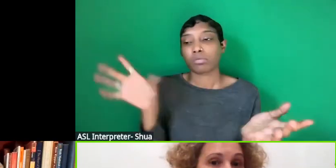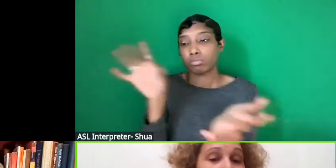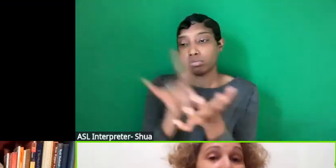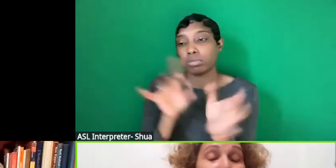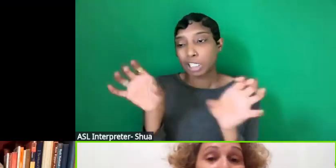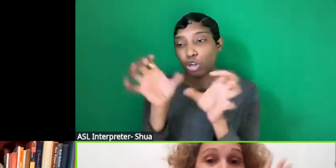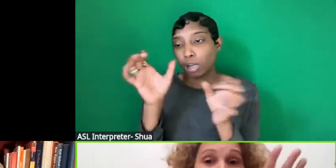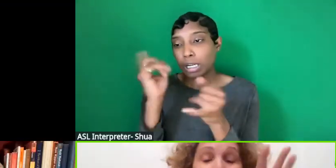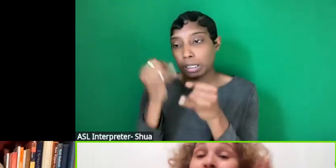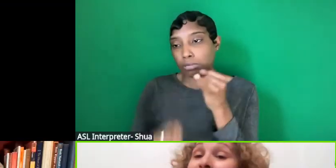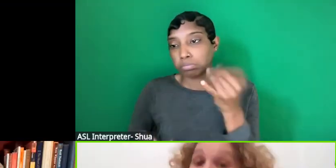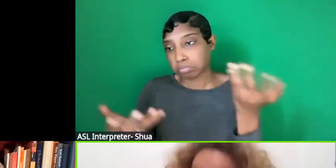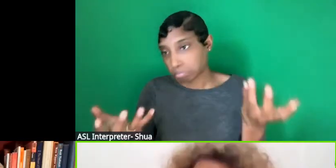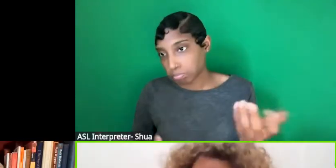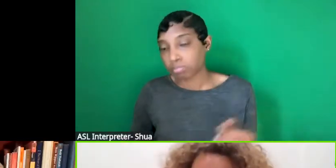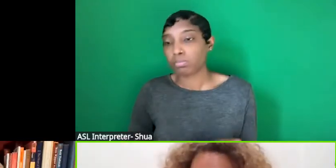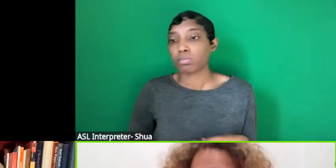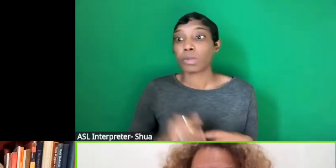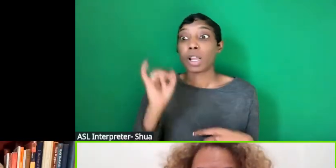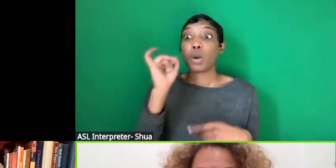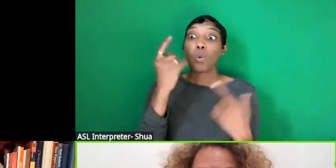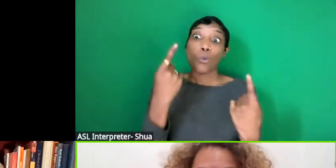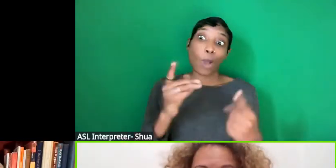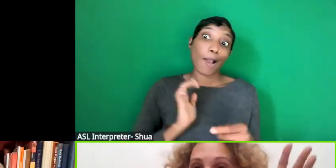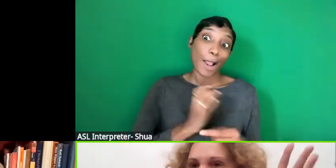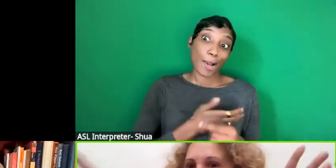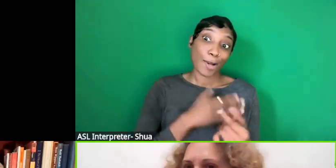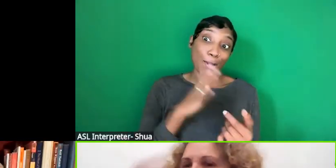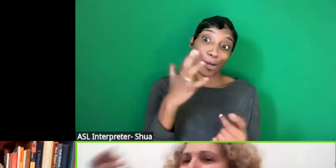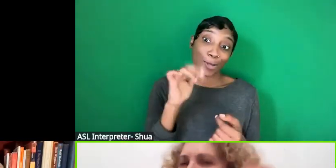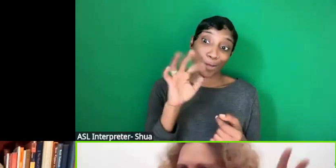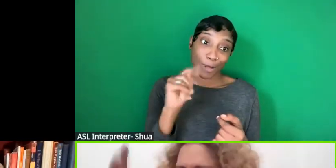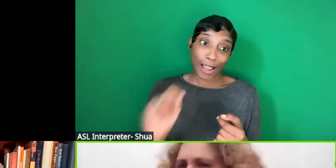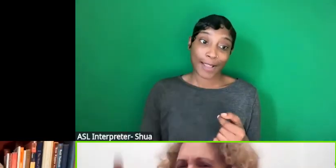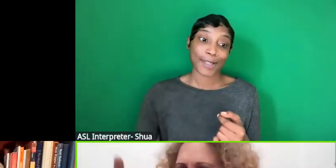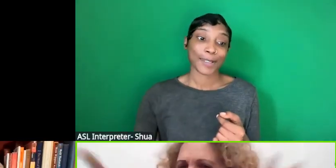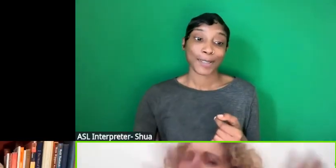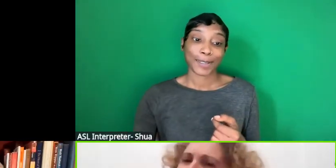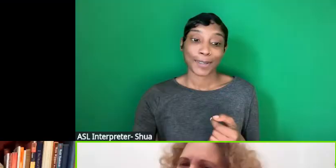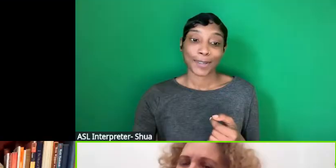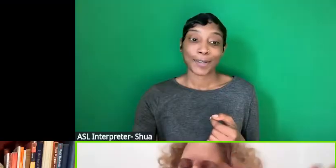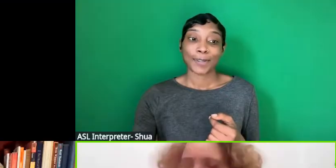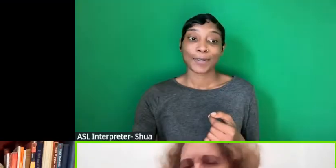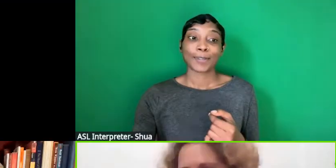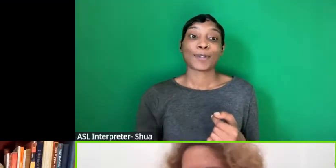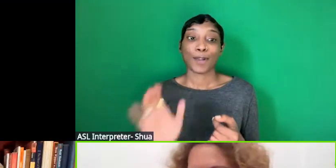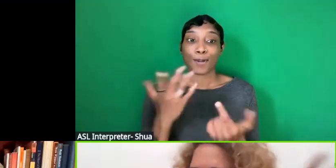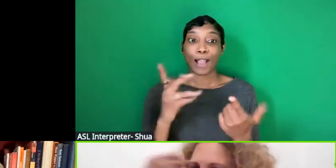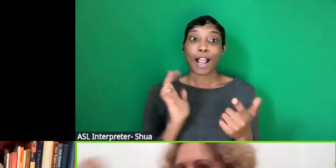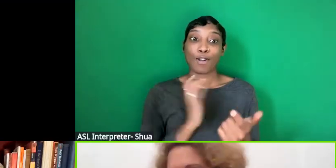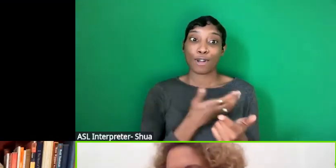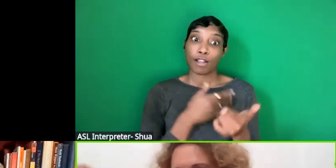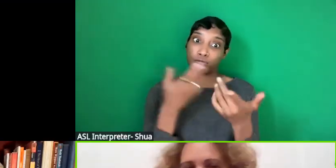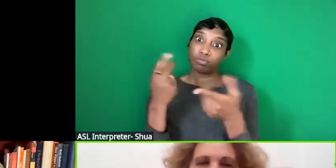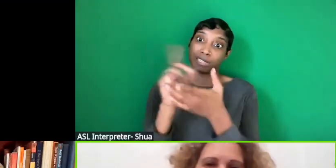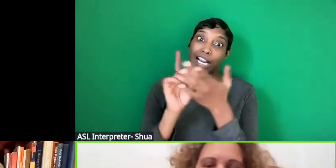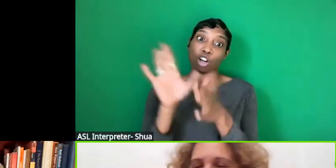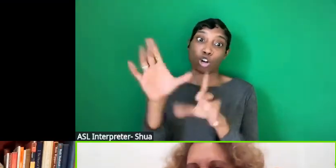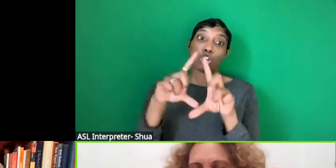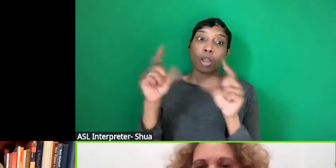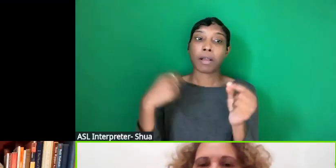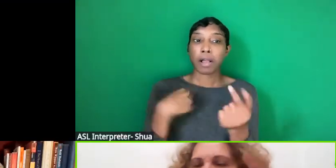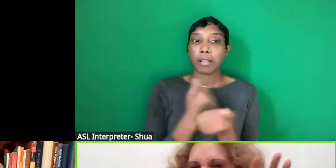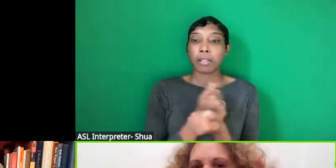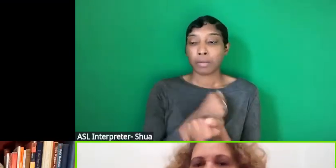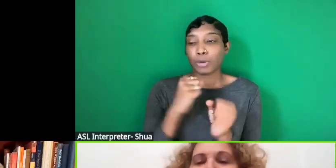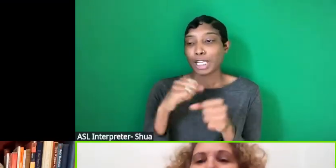So while our crafters are designing their cards, I love that we have like things we can talk about while crafters are doing stuff, we can talk about